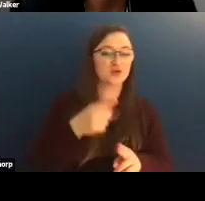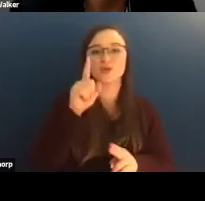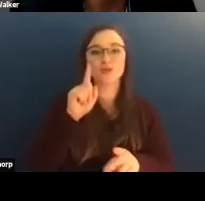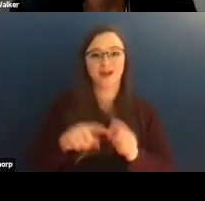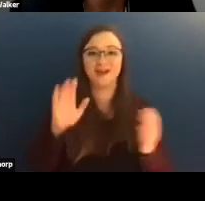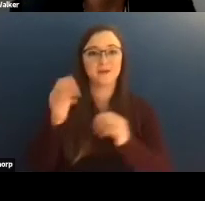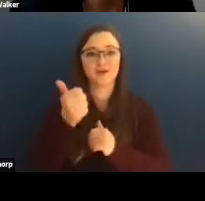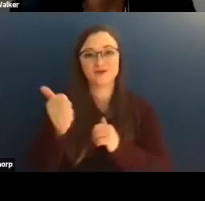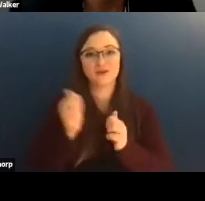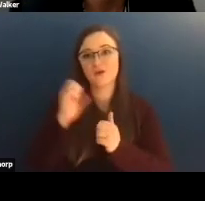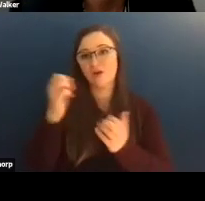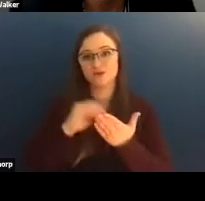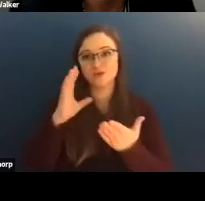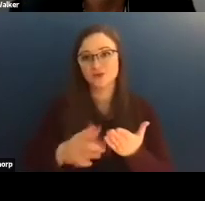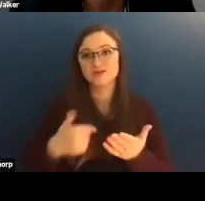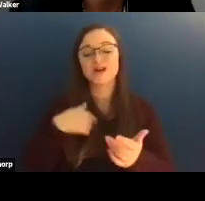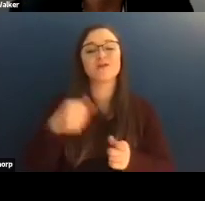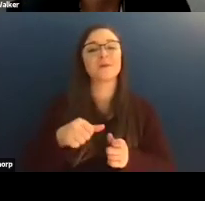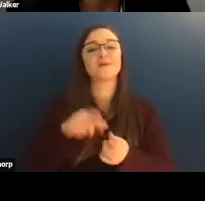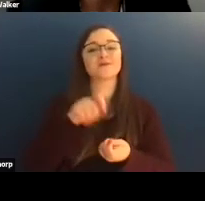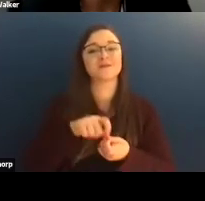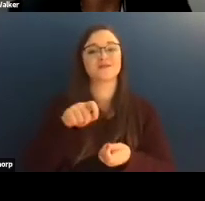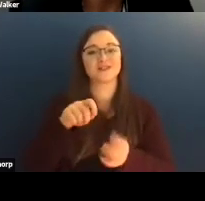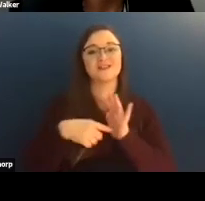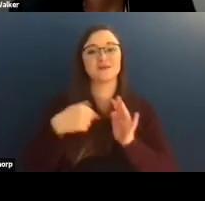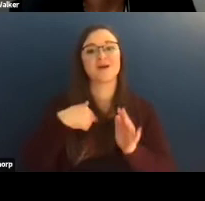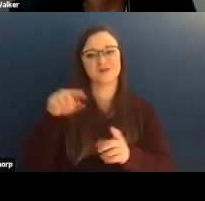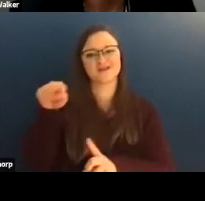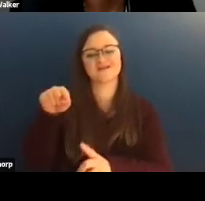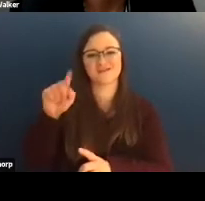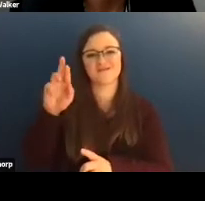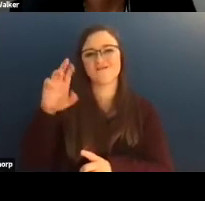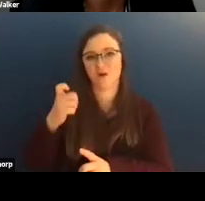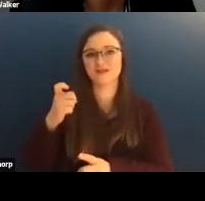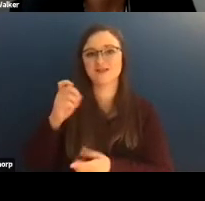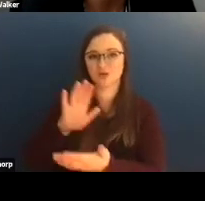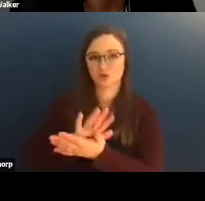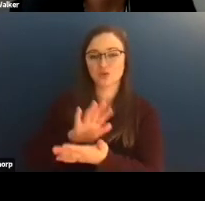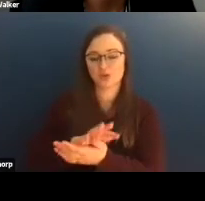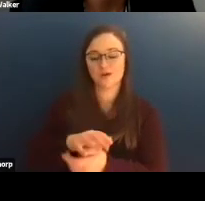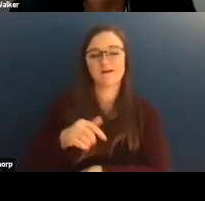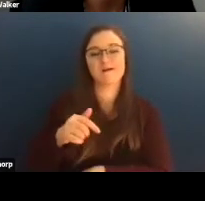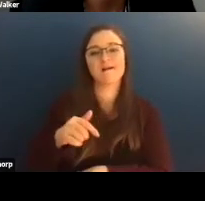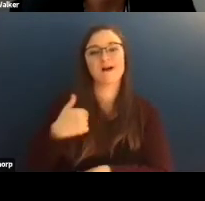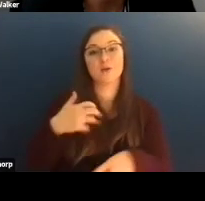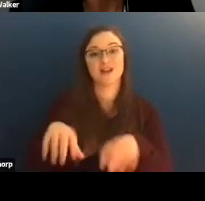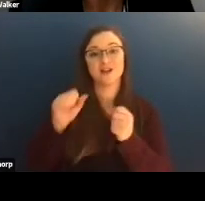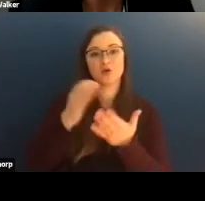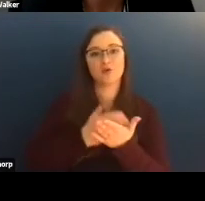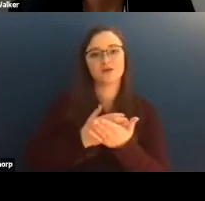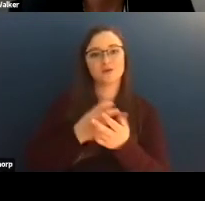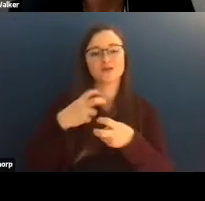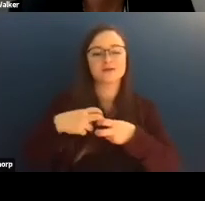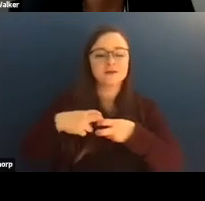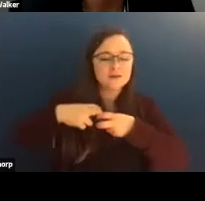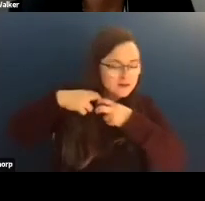other students. I remember a specific example. I was in pharmacy school, and there was a course that was so difficult. It